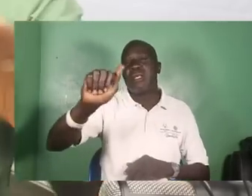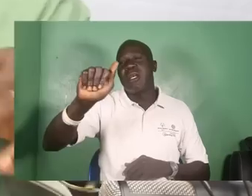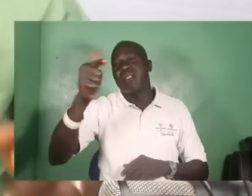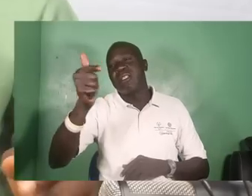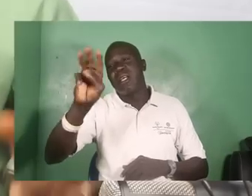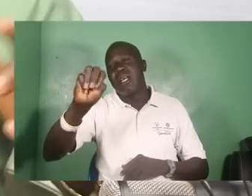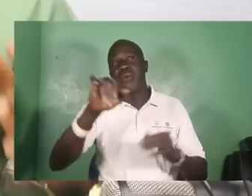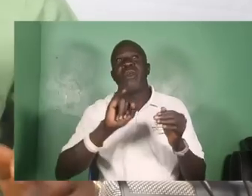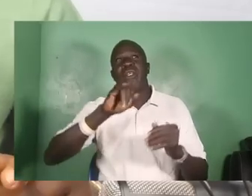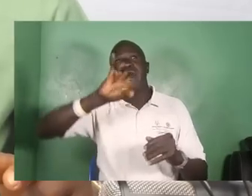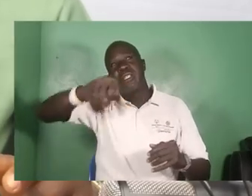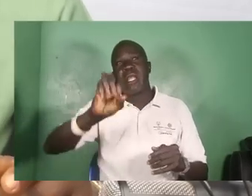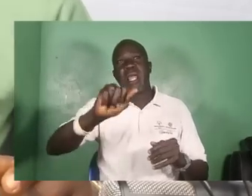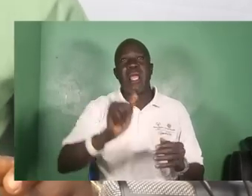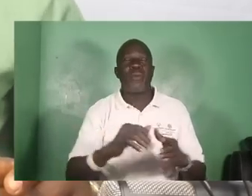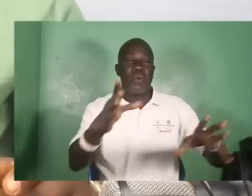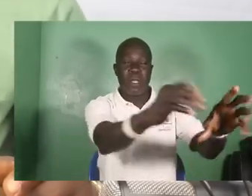Ìjẹ̀bù Rẹ̀mọ.